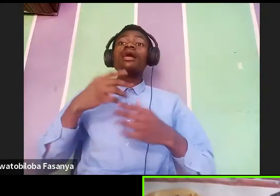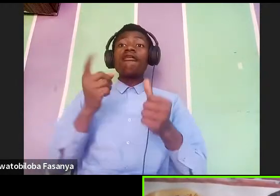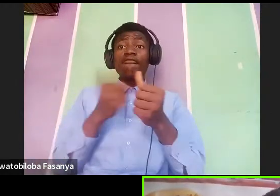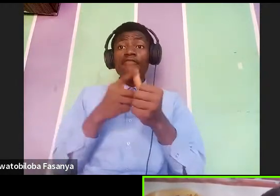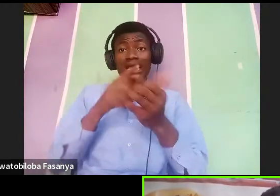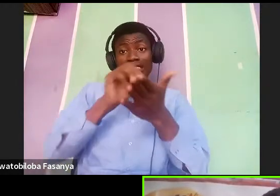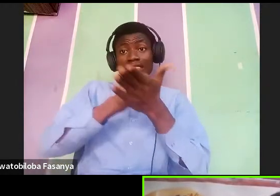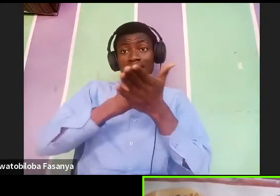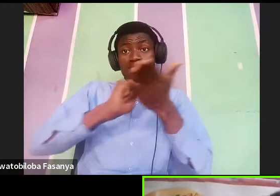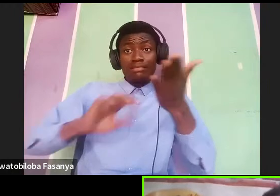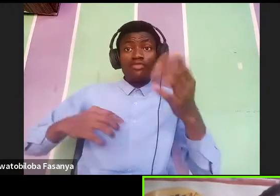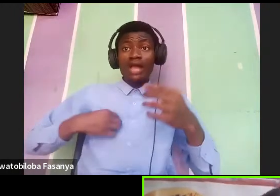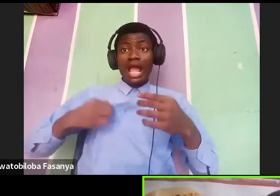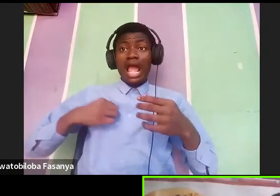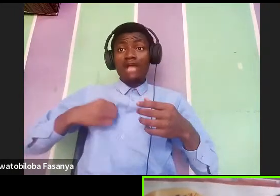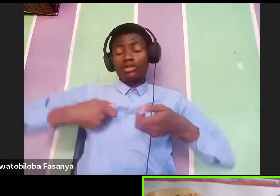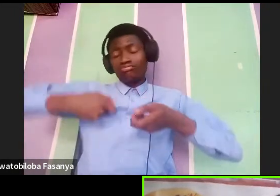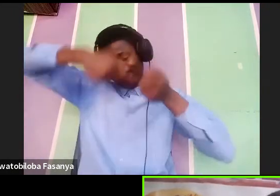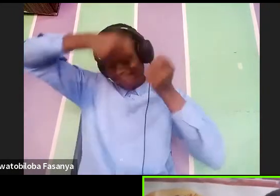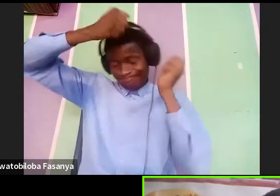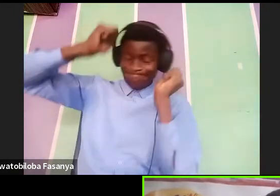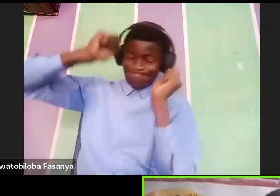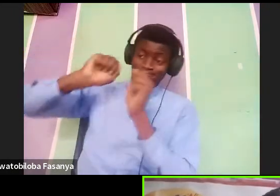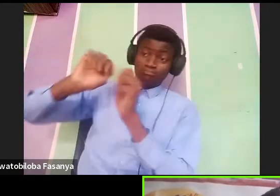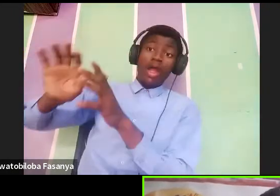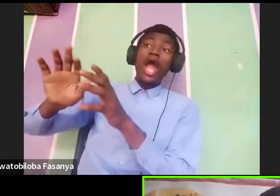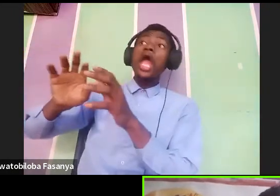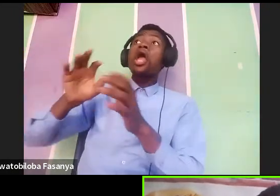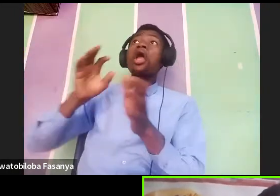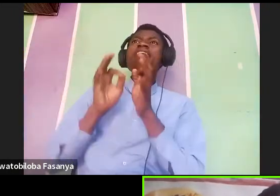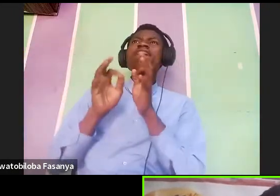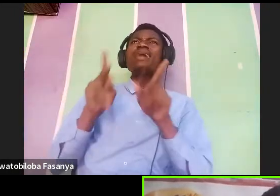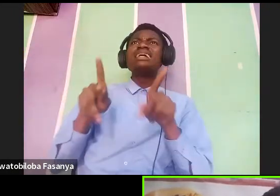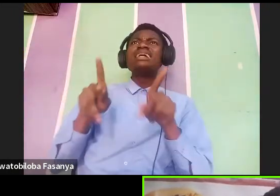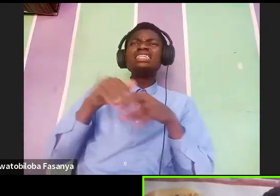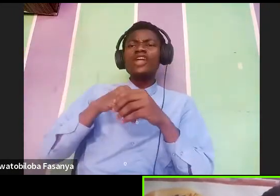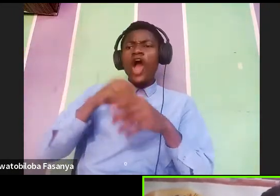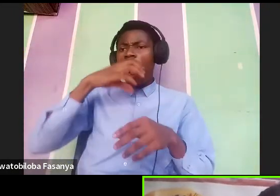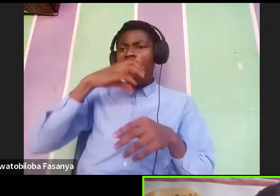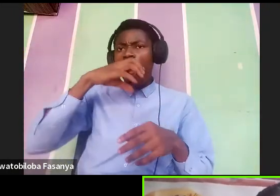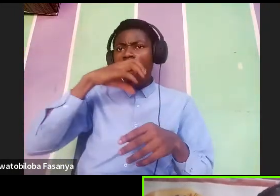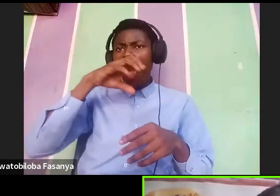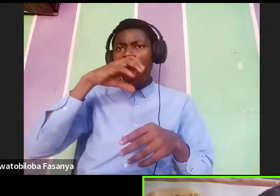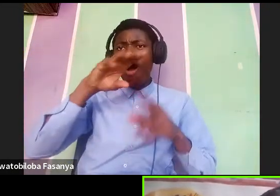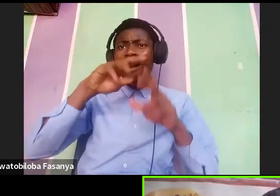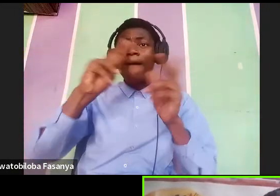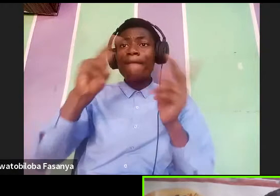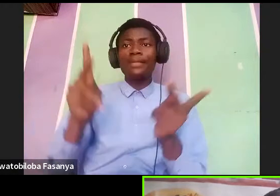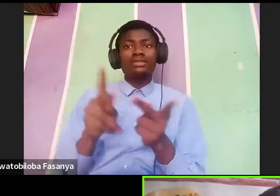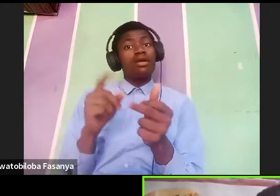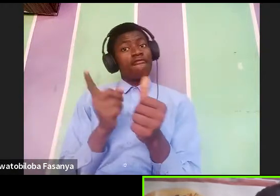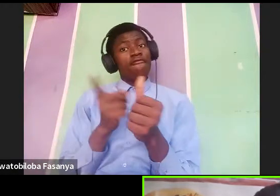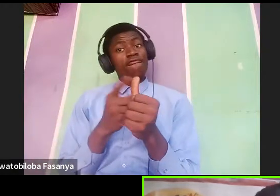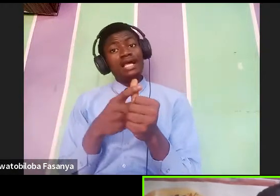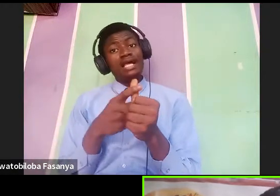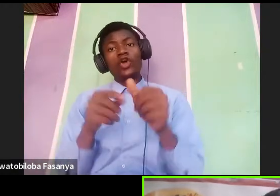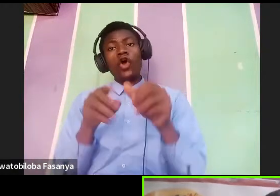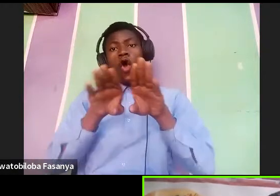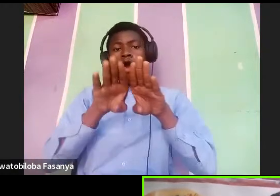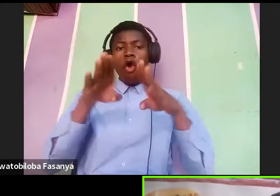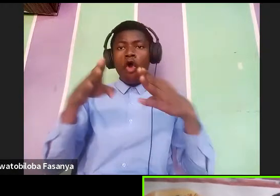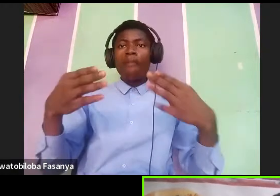enclosed place, let's open the windows, open the door. Maybe some people are fanning the person and all that, especially if the person has not lost his